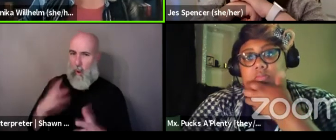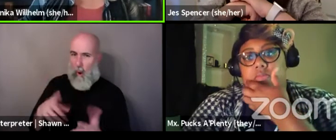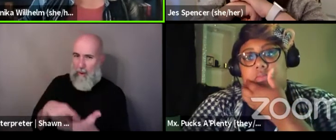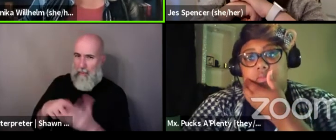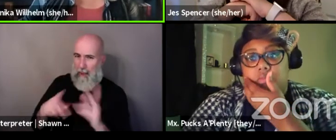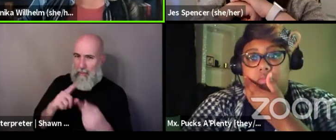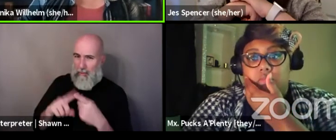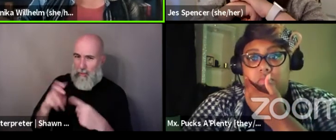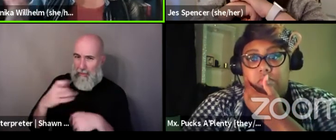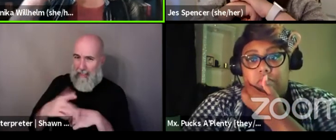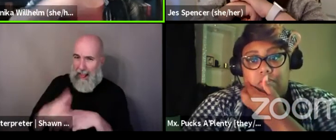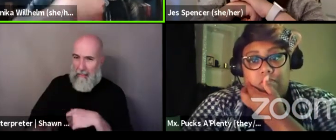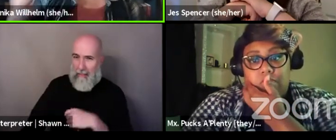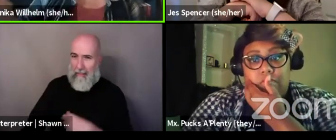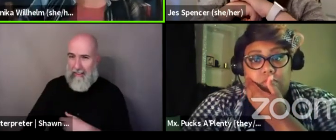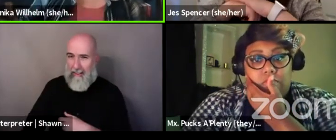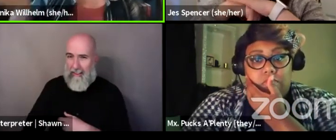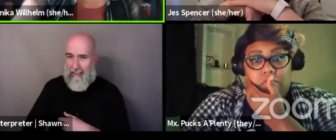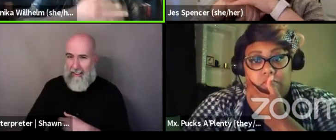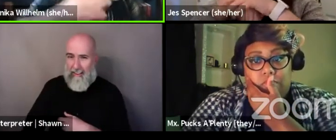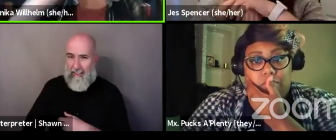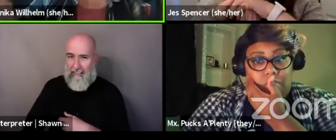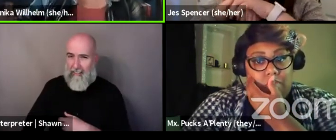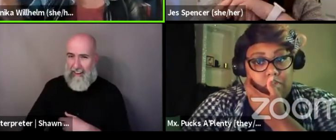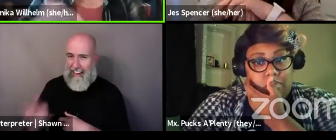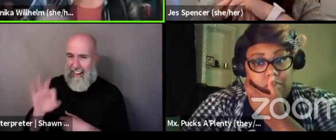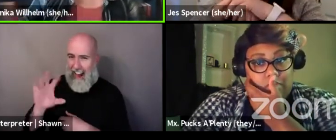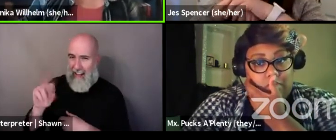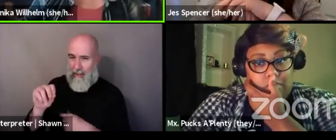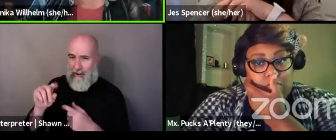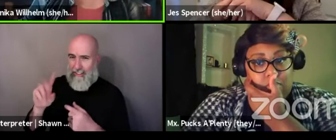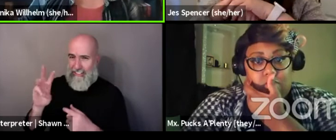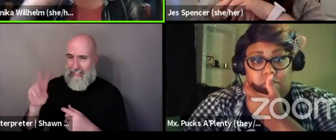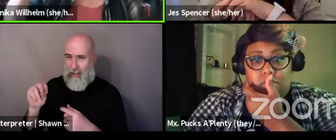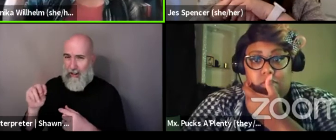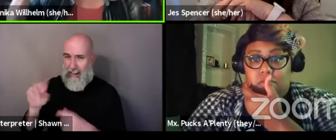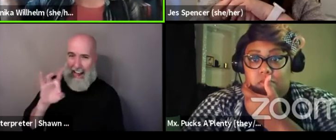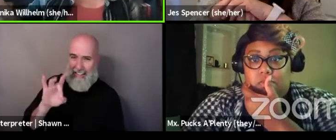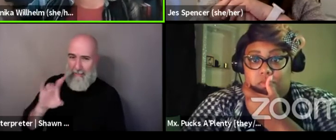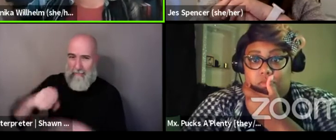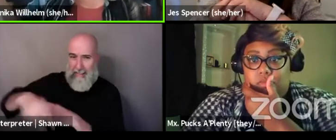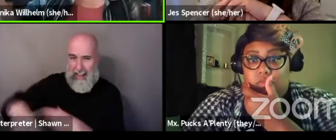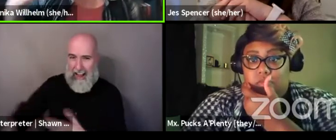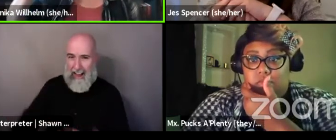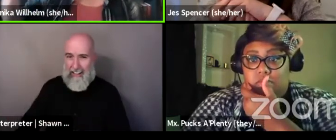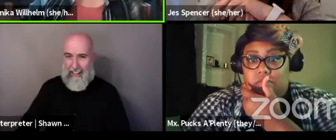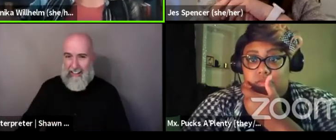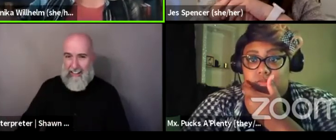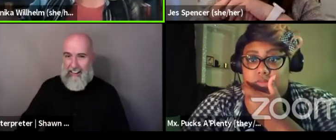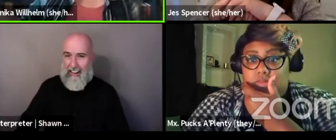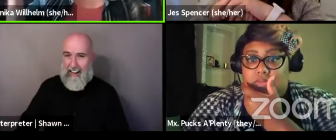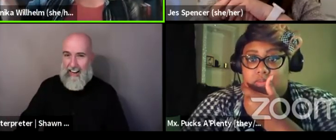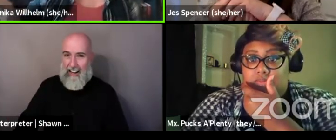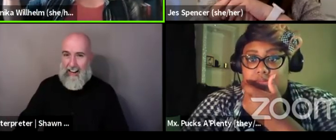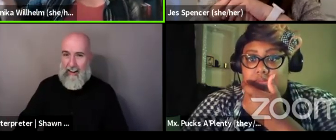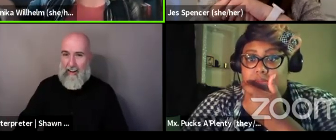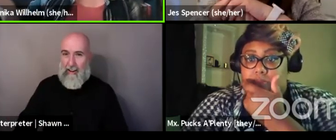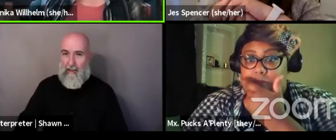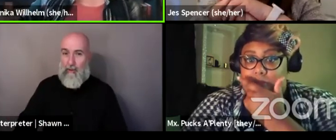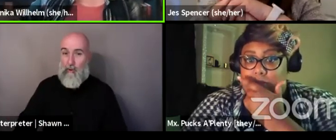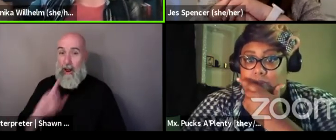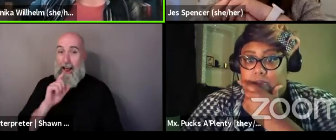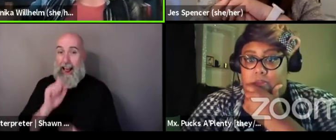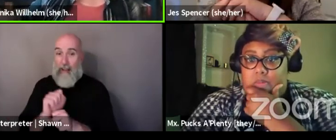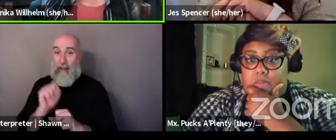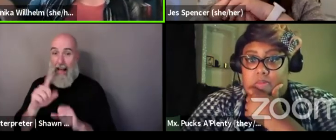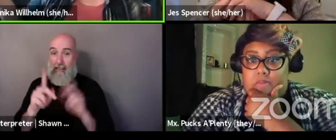be available 9:30 to 6:30, 8 to midnight, whatever it is, like, actually honor that you are asking people to hold out that